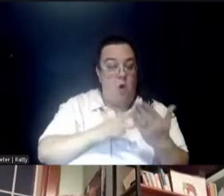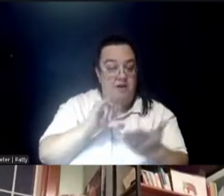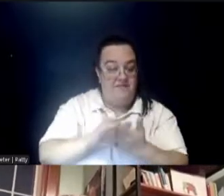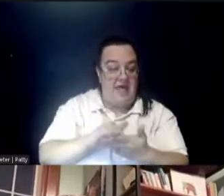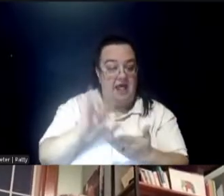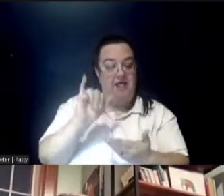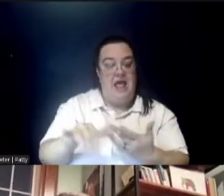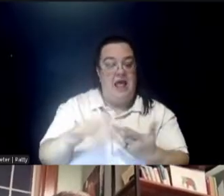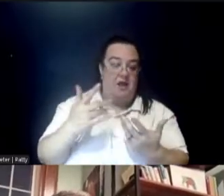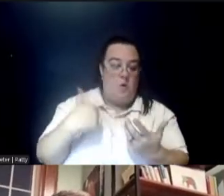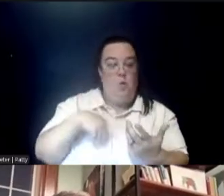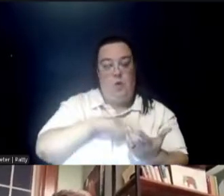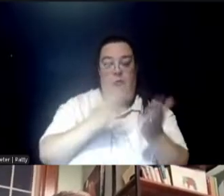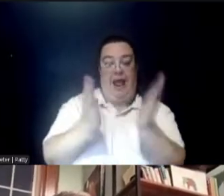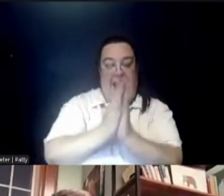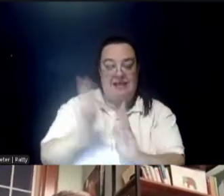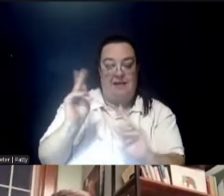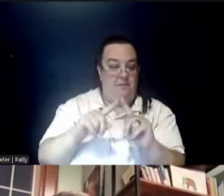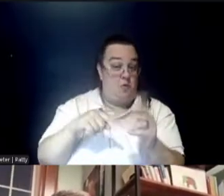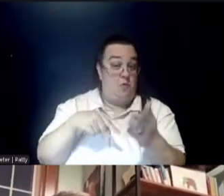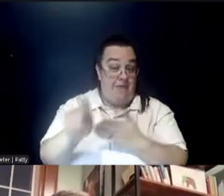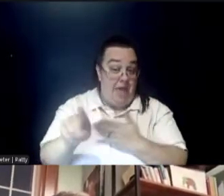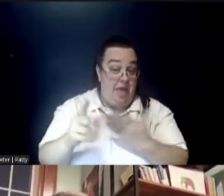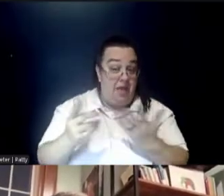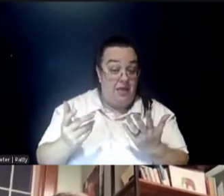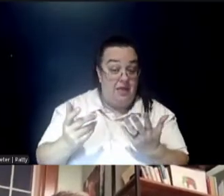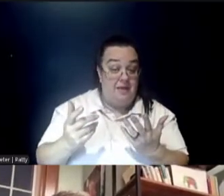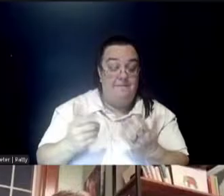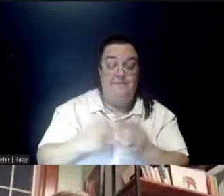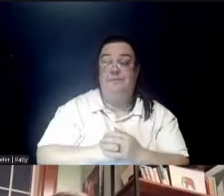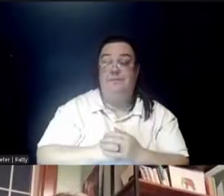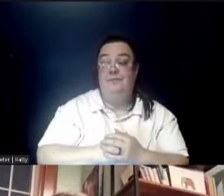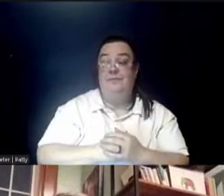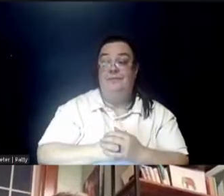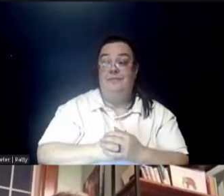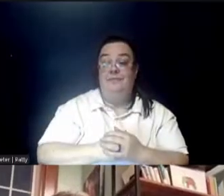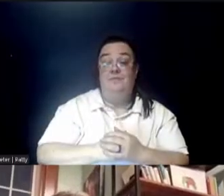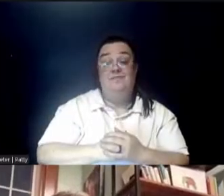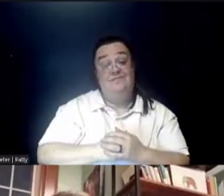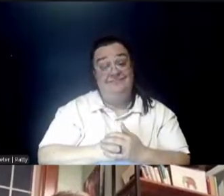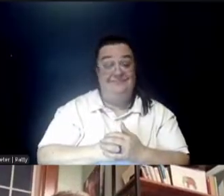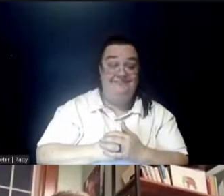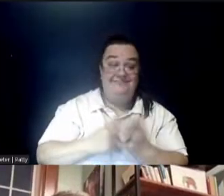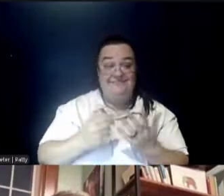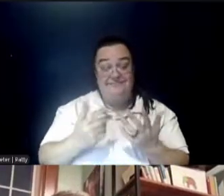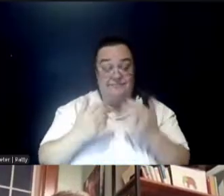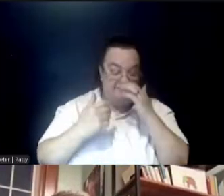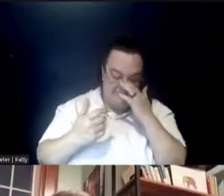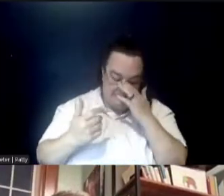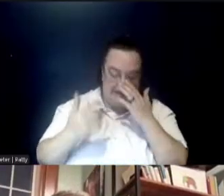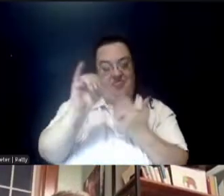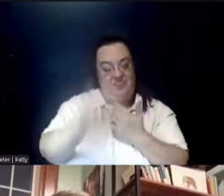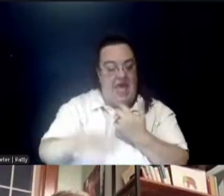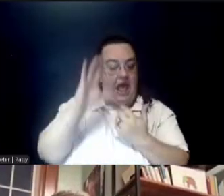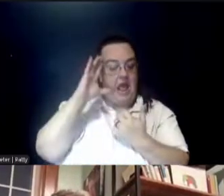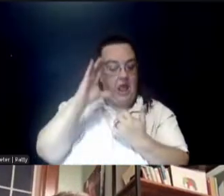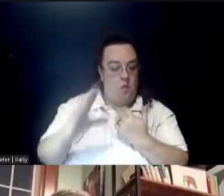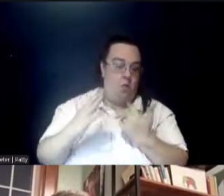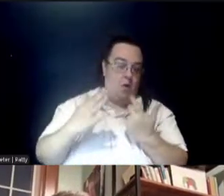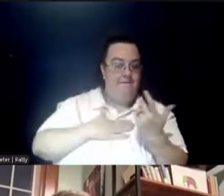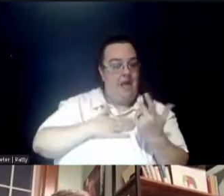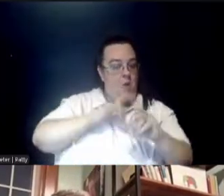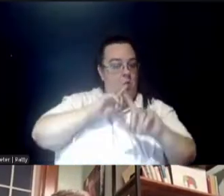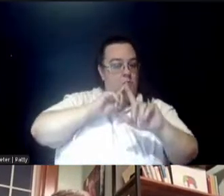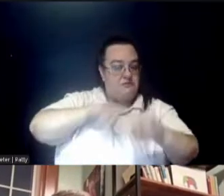I think, yeah, so that would be my response to that.